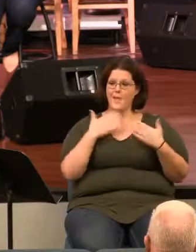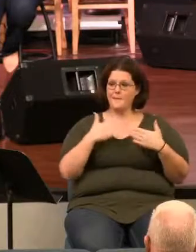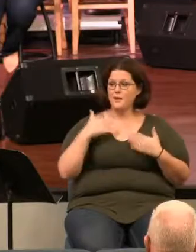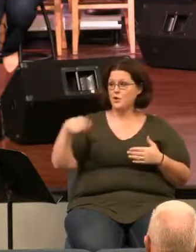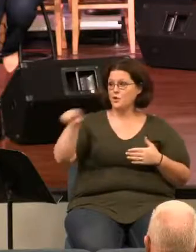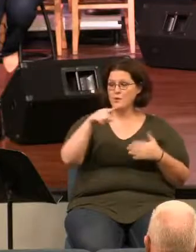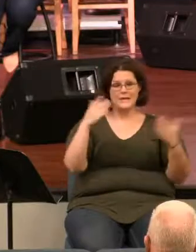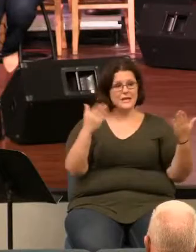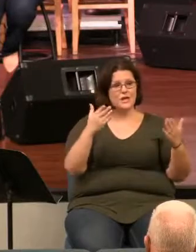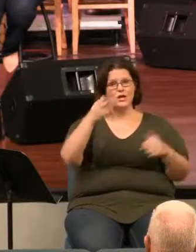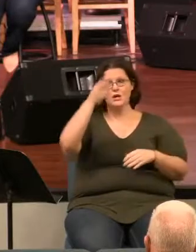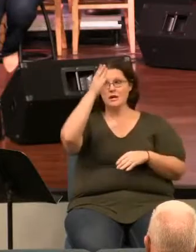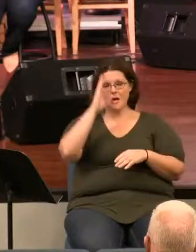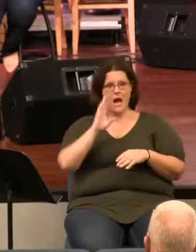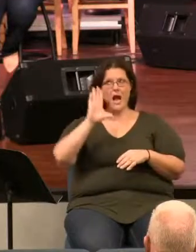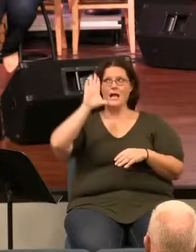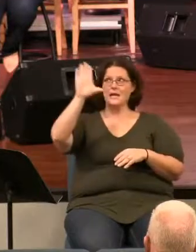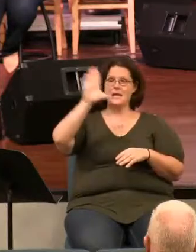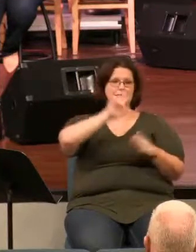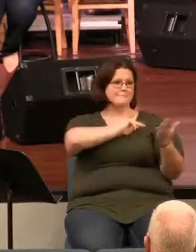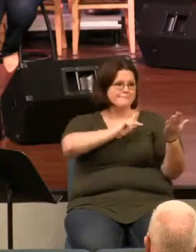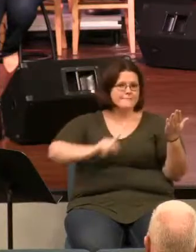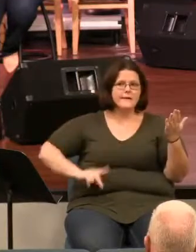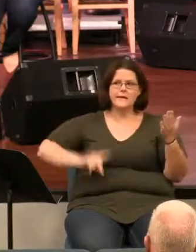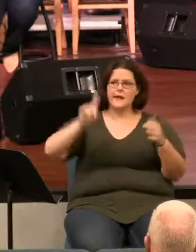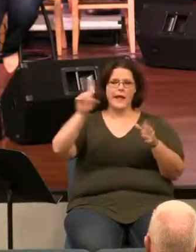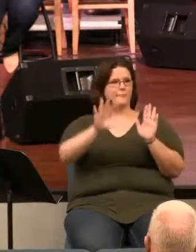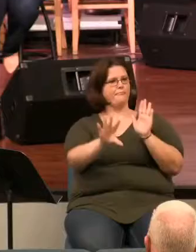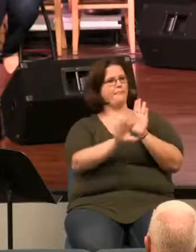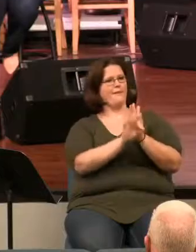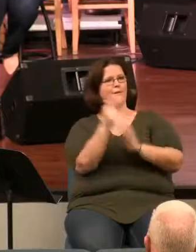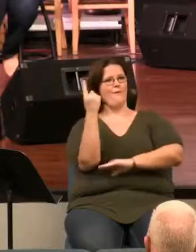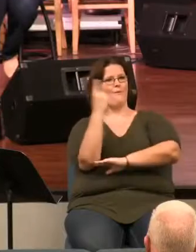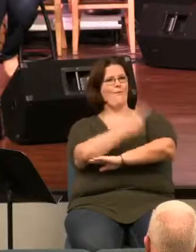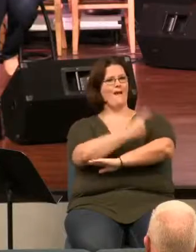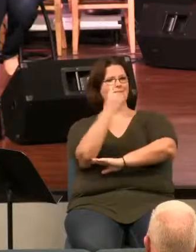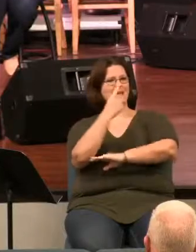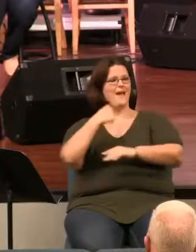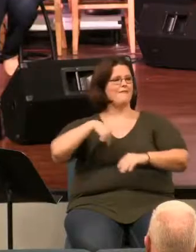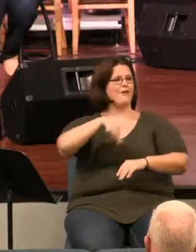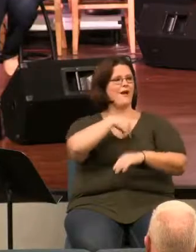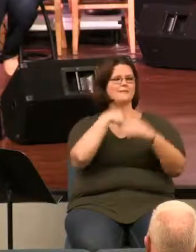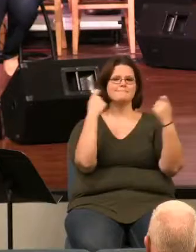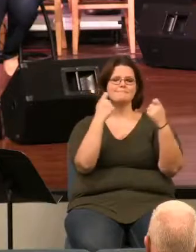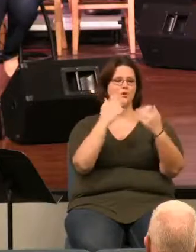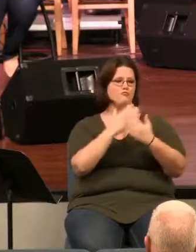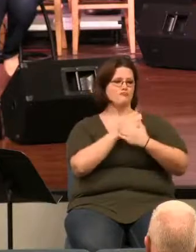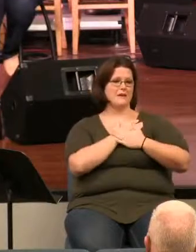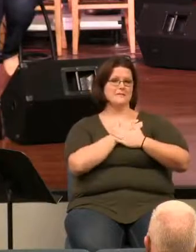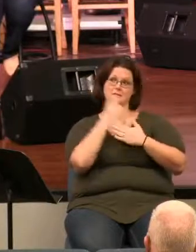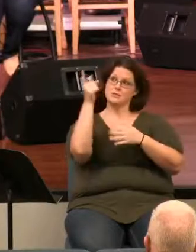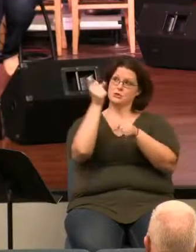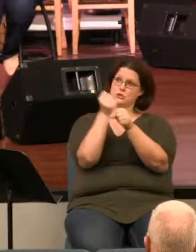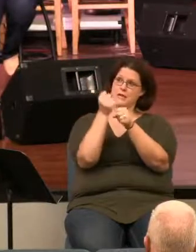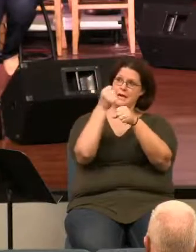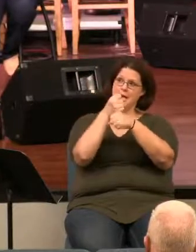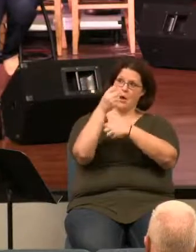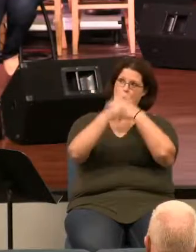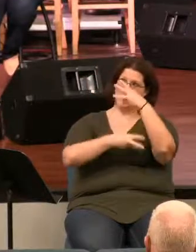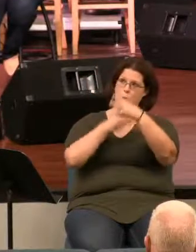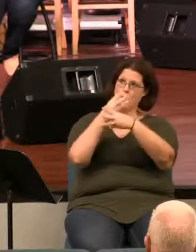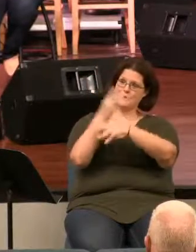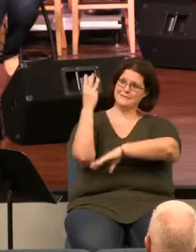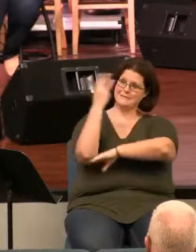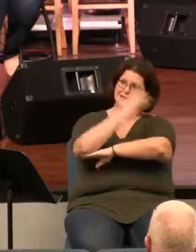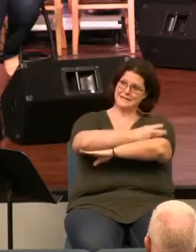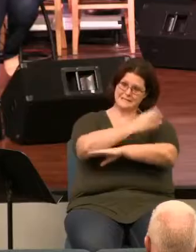We're glad that God in his sovereignty set aside one day of rest. He gave us a pattern after he created the world in